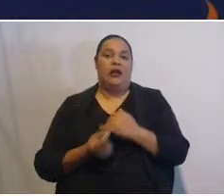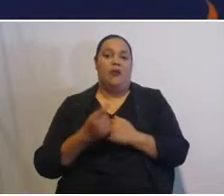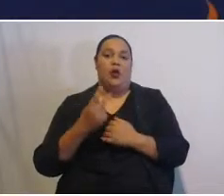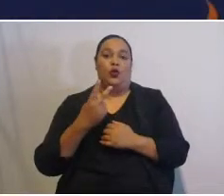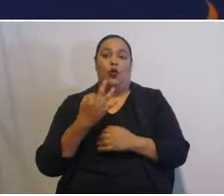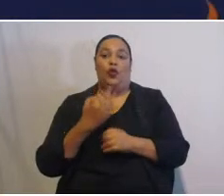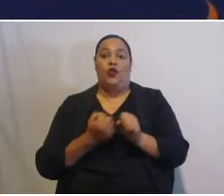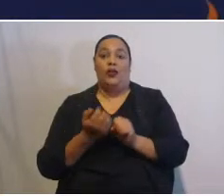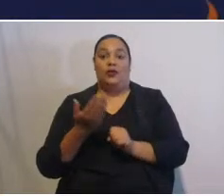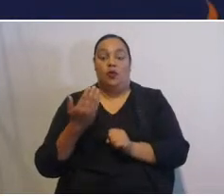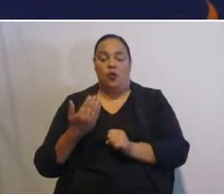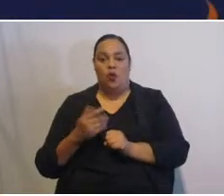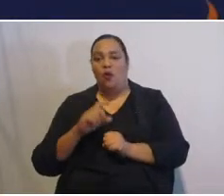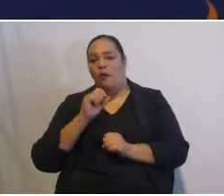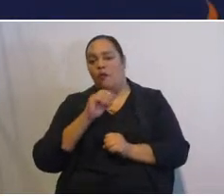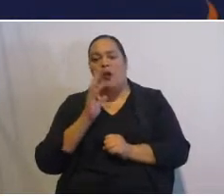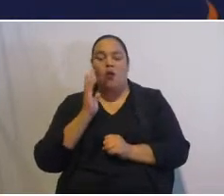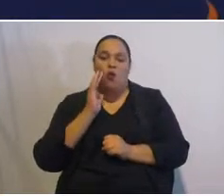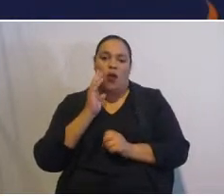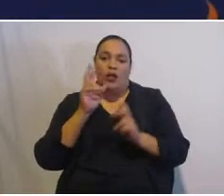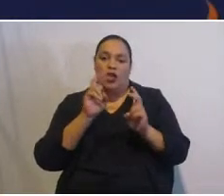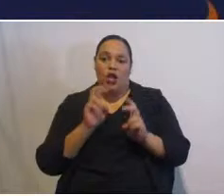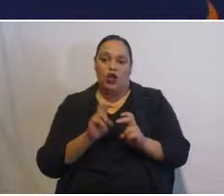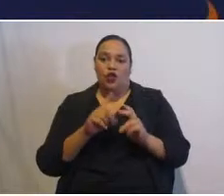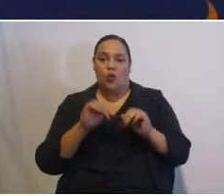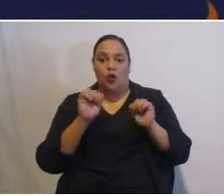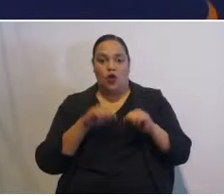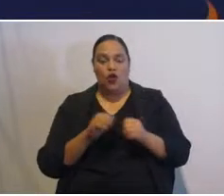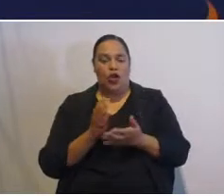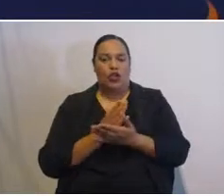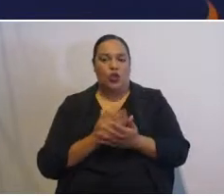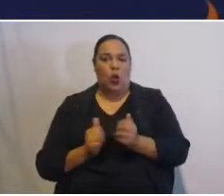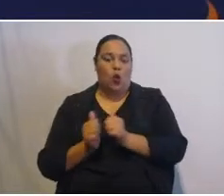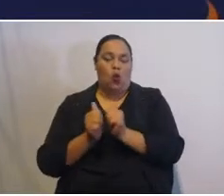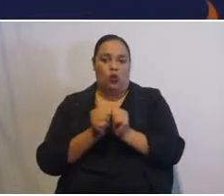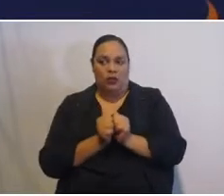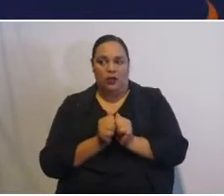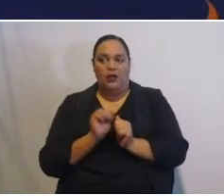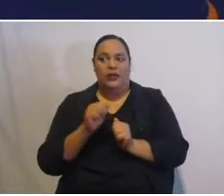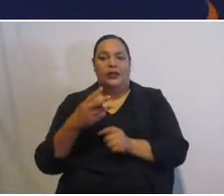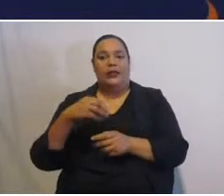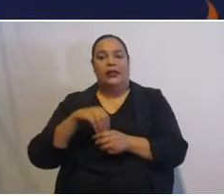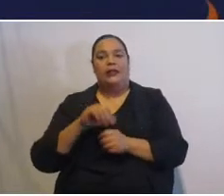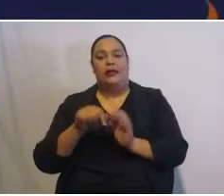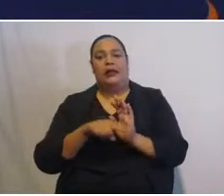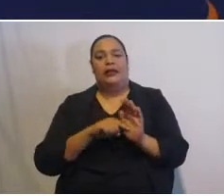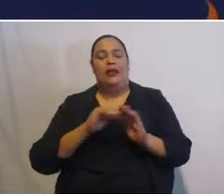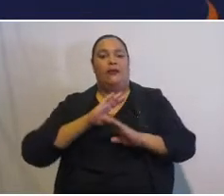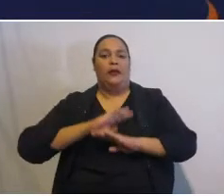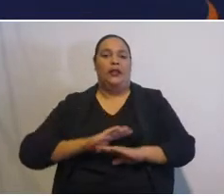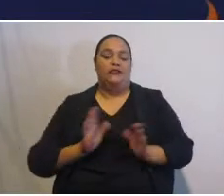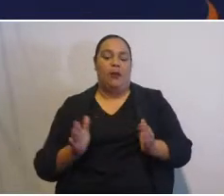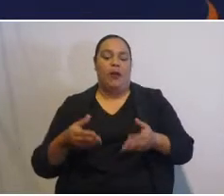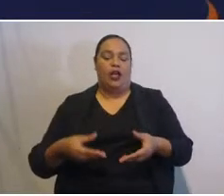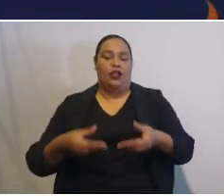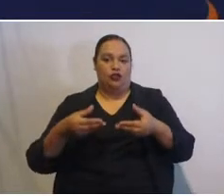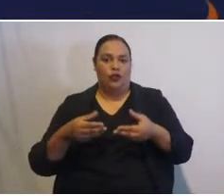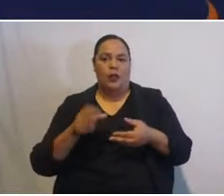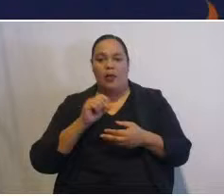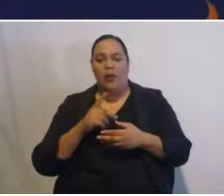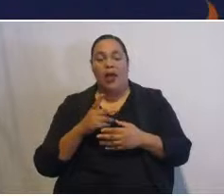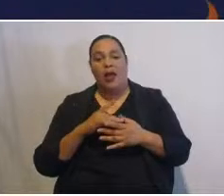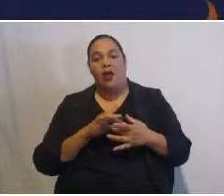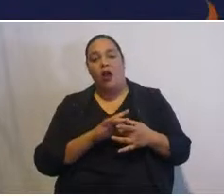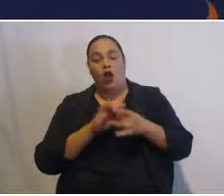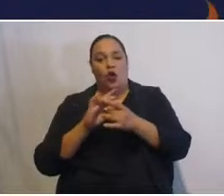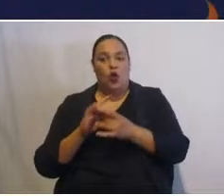years ago, when Eskom agreed with the shareholder into a debt relief package where, in accordance with